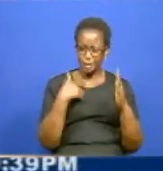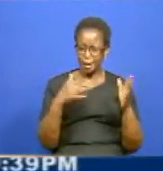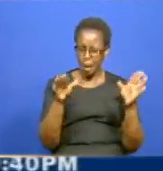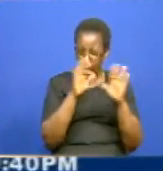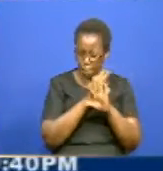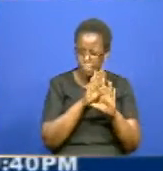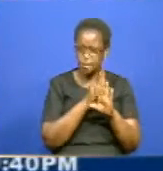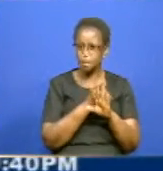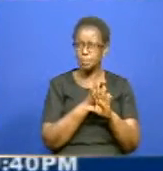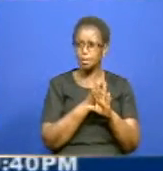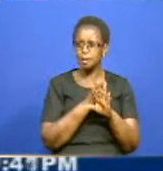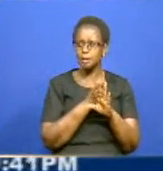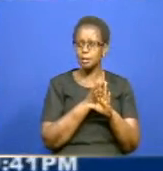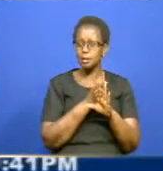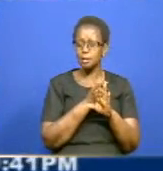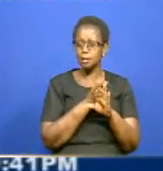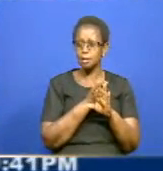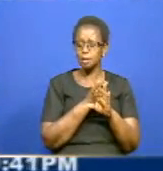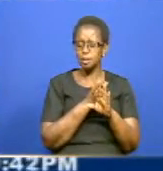Senator,